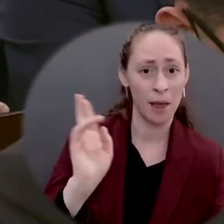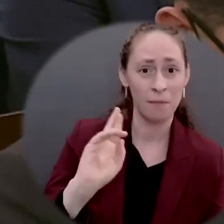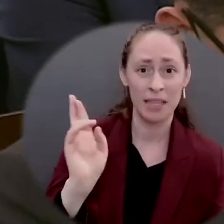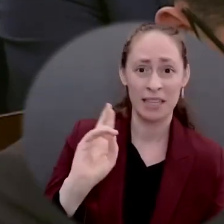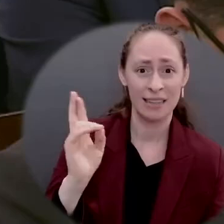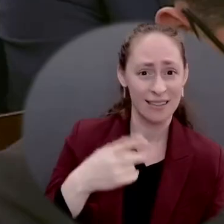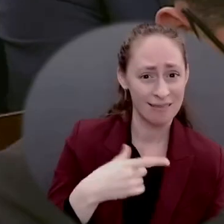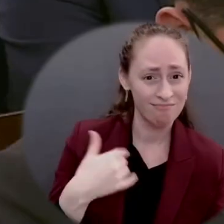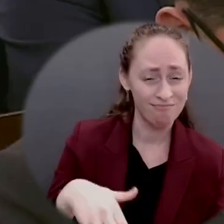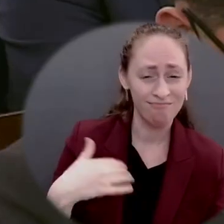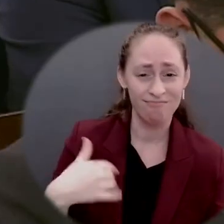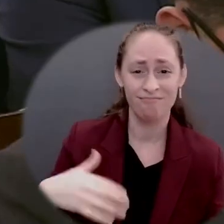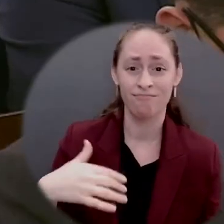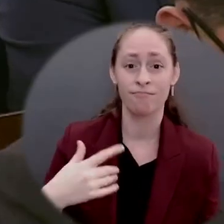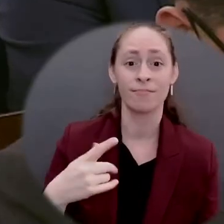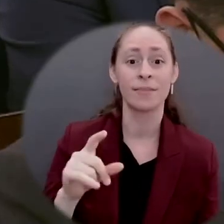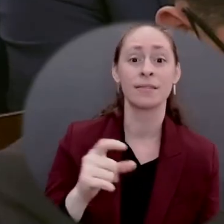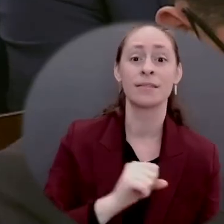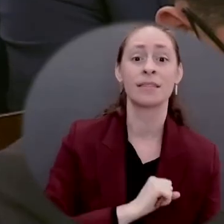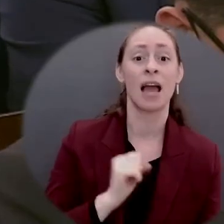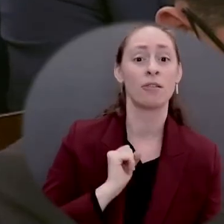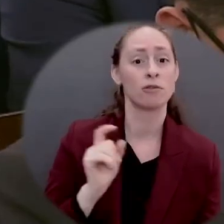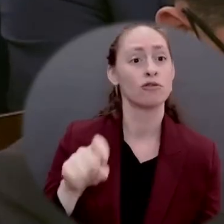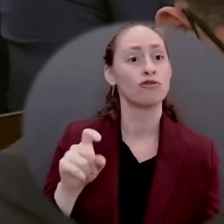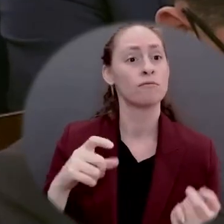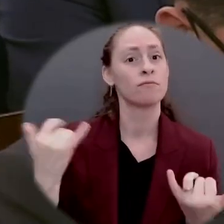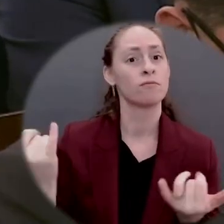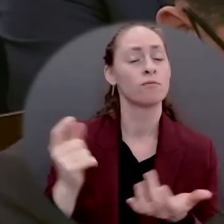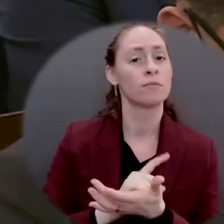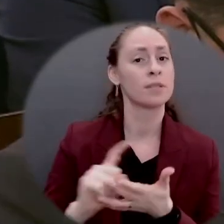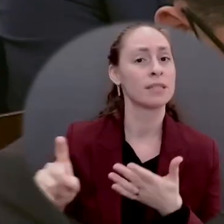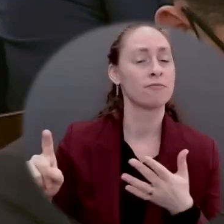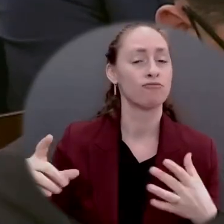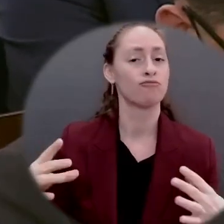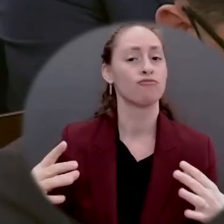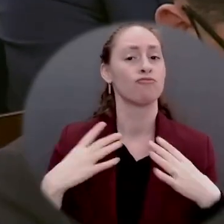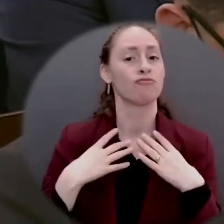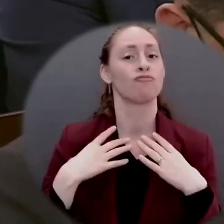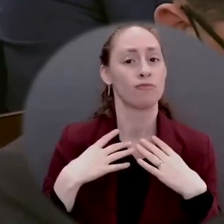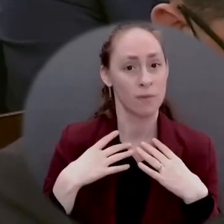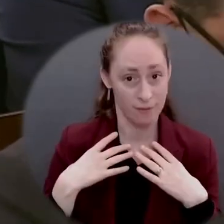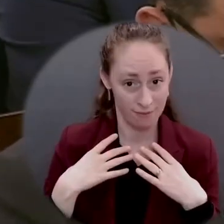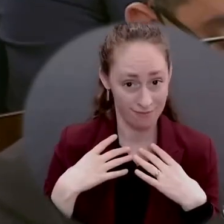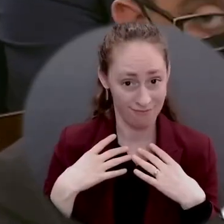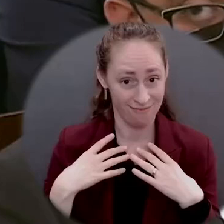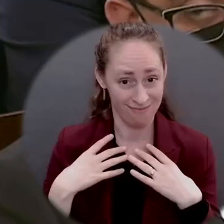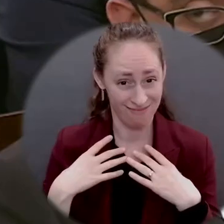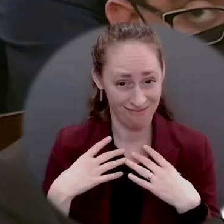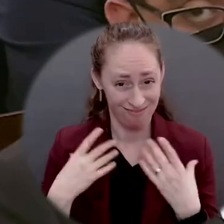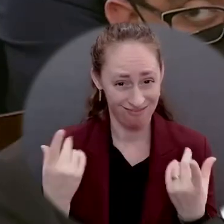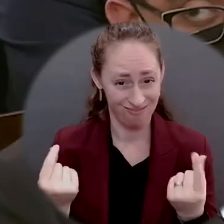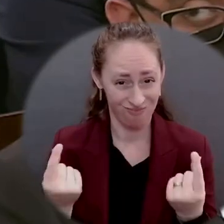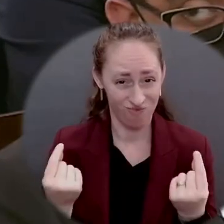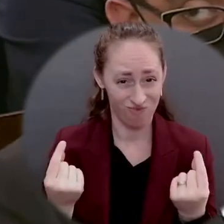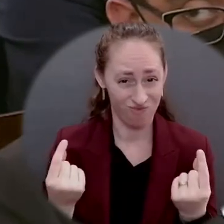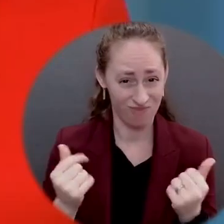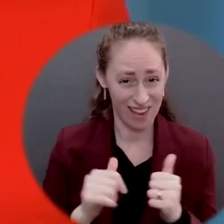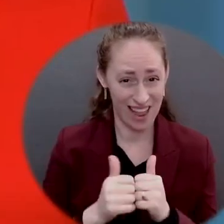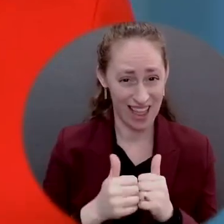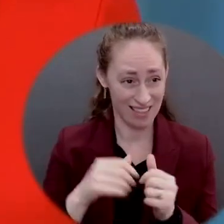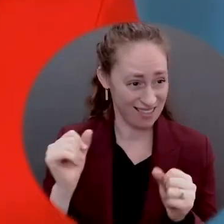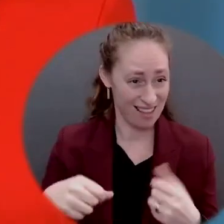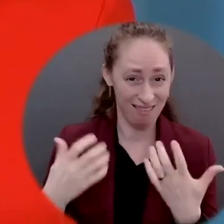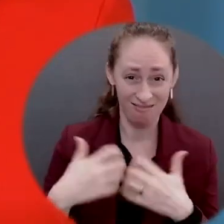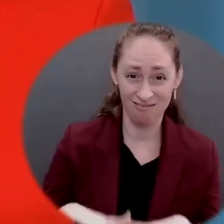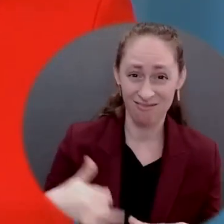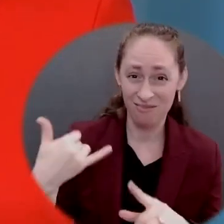on recess by the end of the week, I mean, how likely or unlikely is it that we're going to see a vote before the end of the month on these nominees? Well, I would point